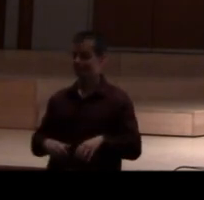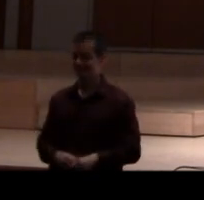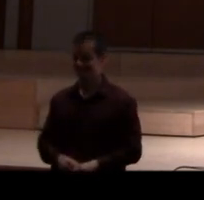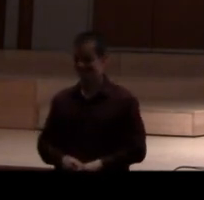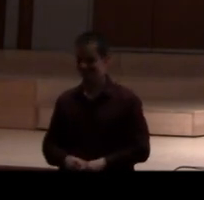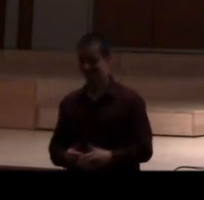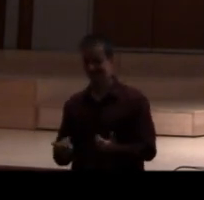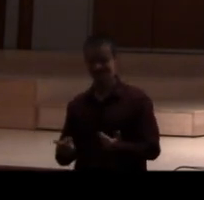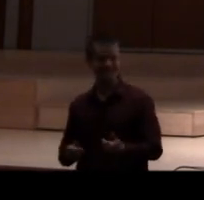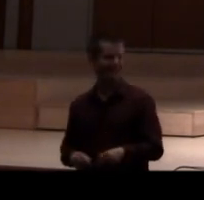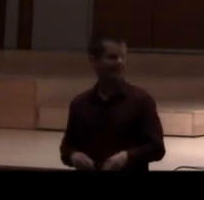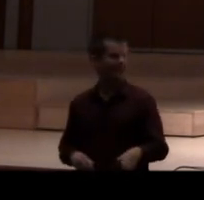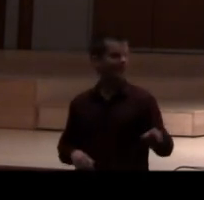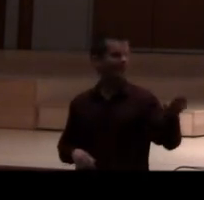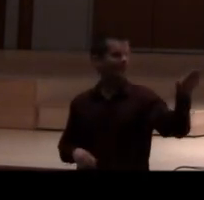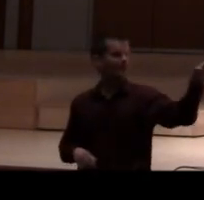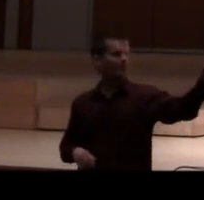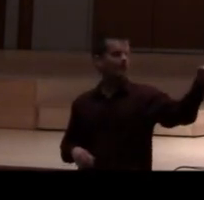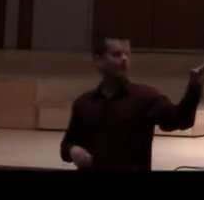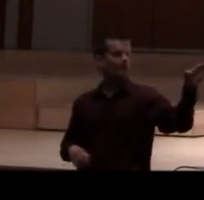yes.